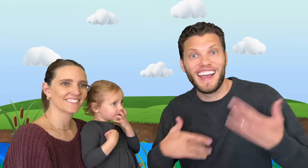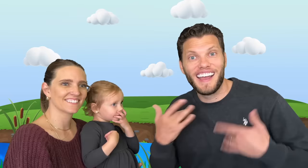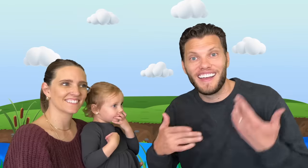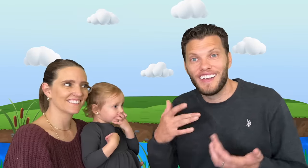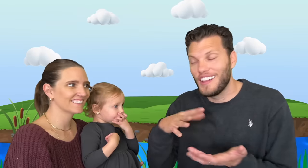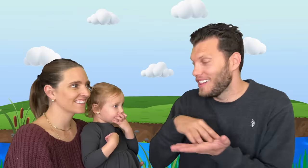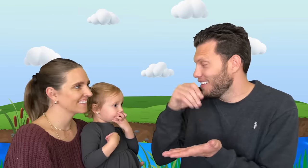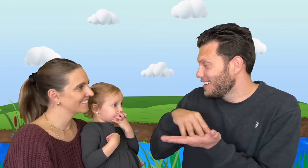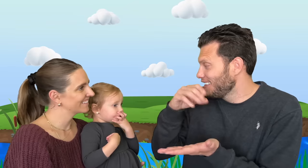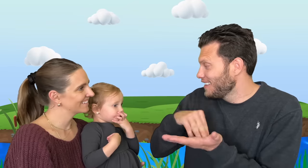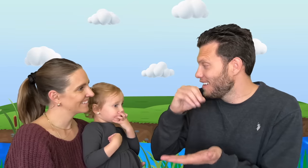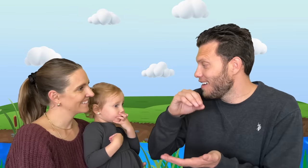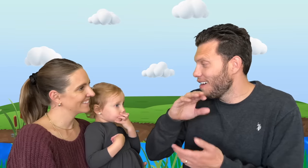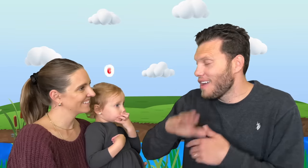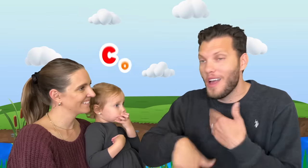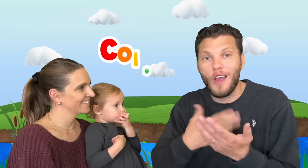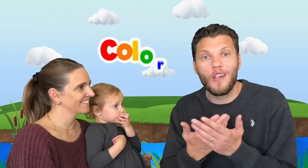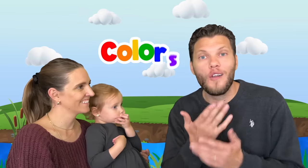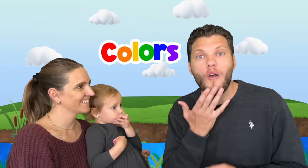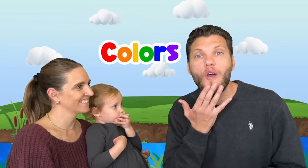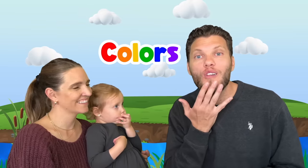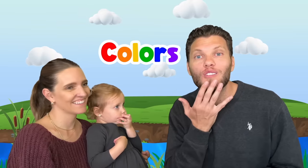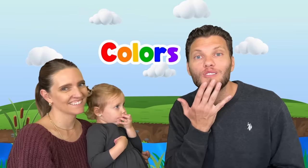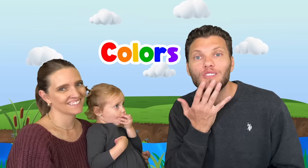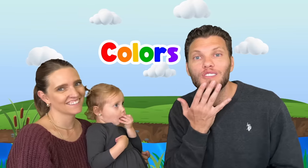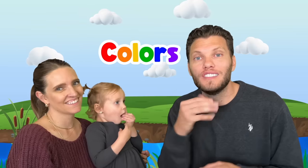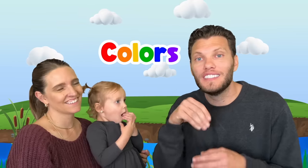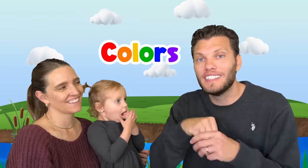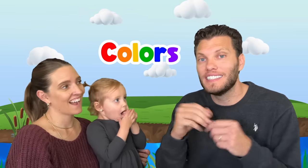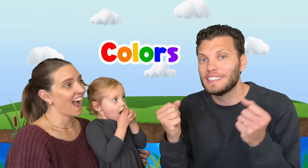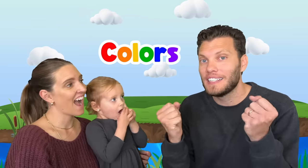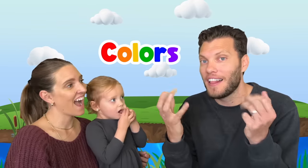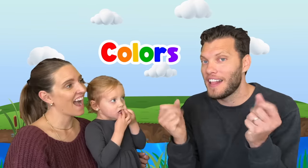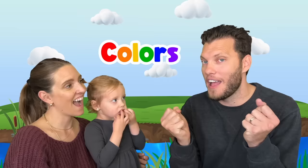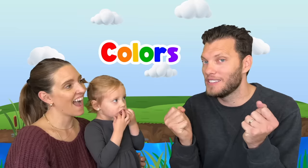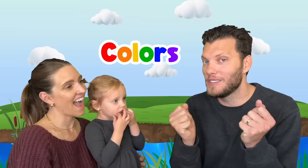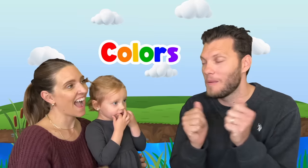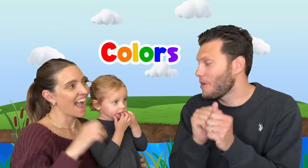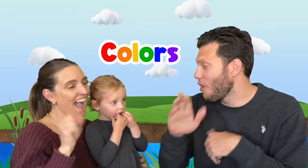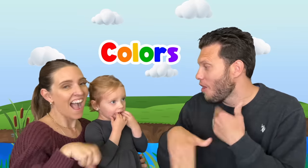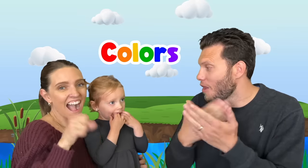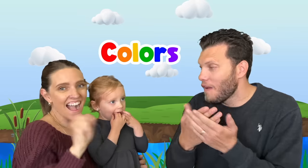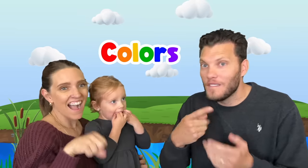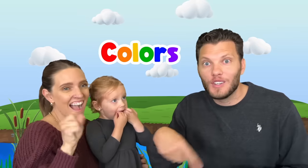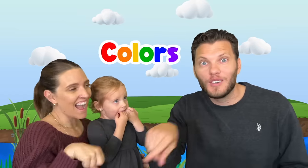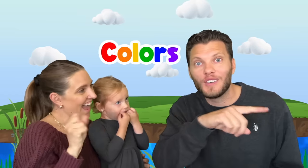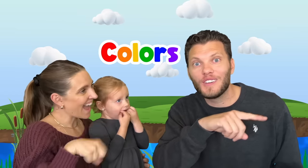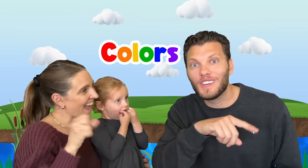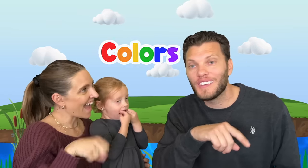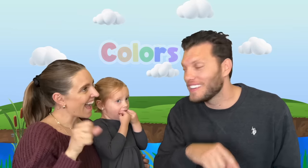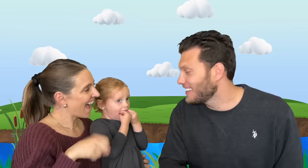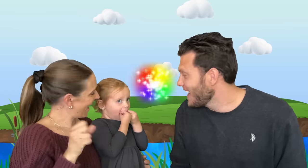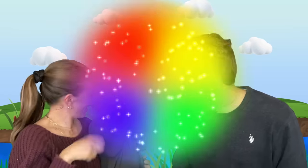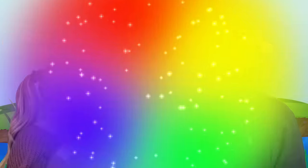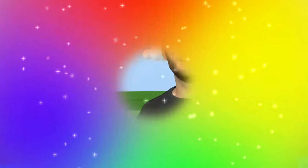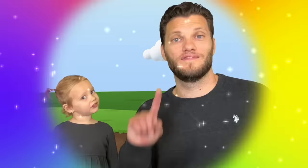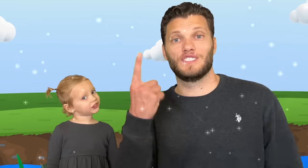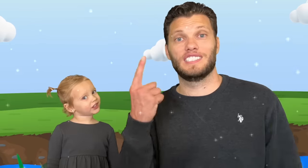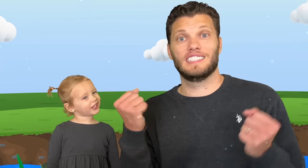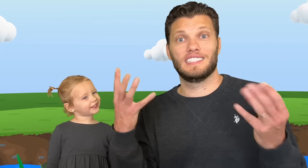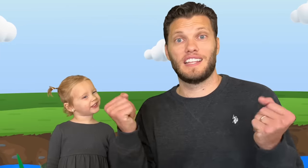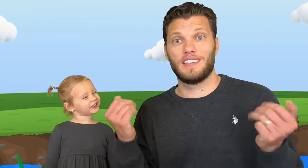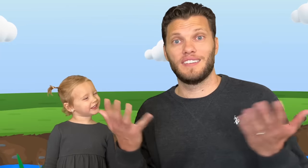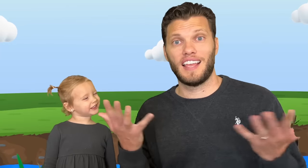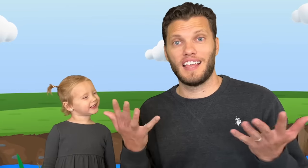I'm excited to learn colors in sign language with all of you.